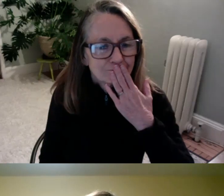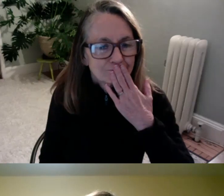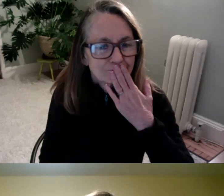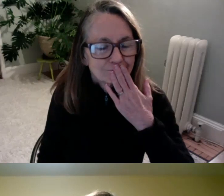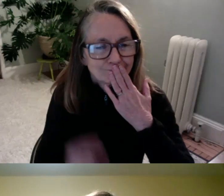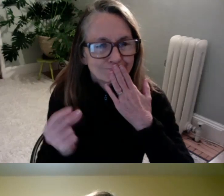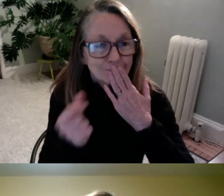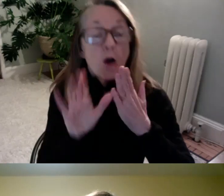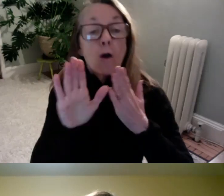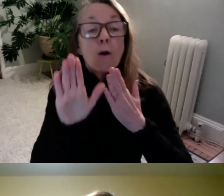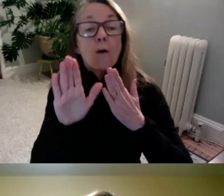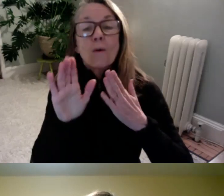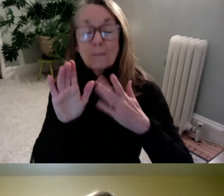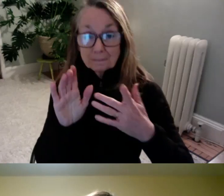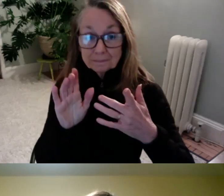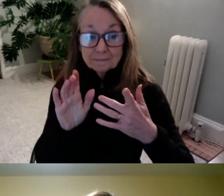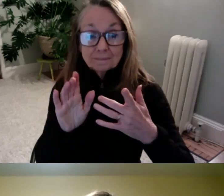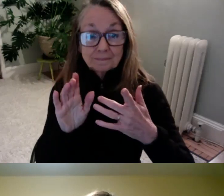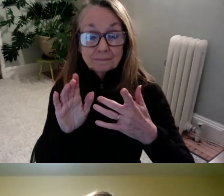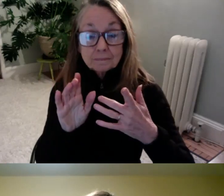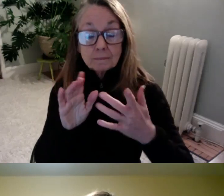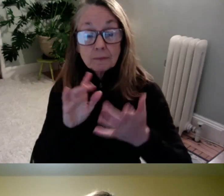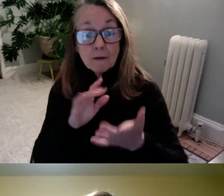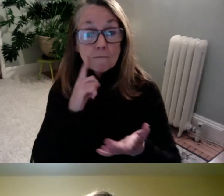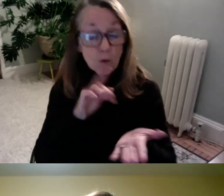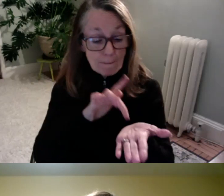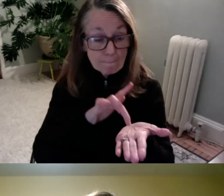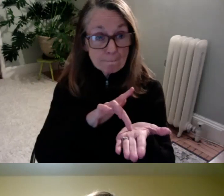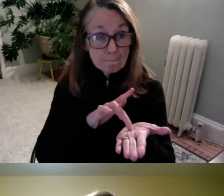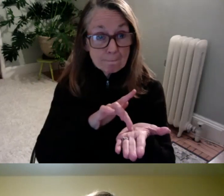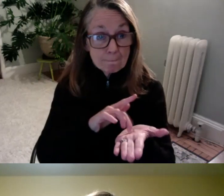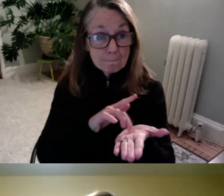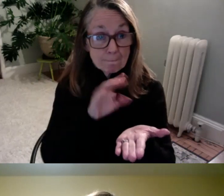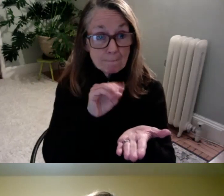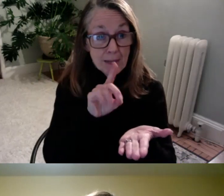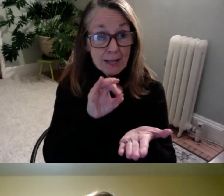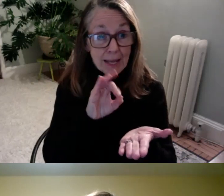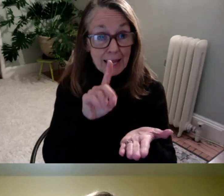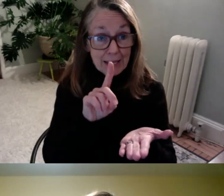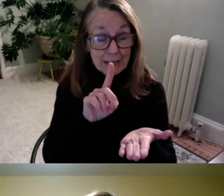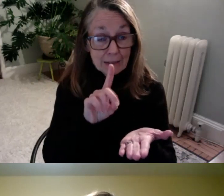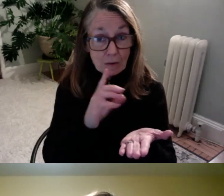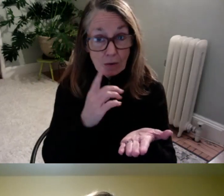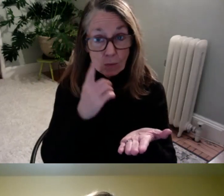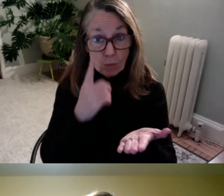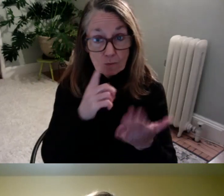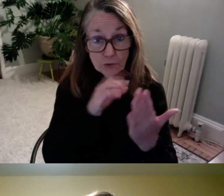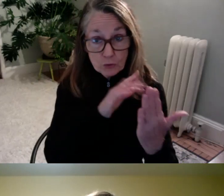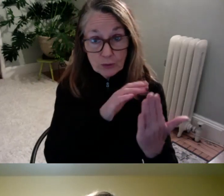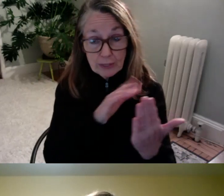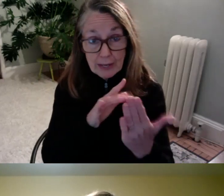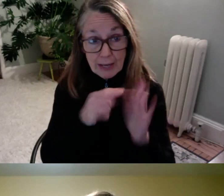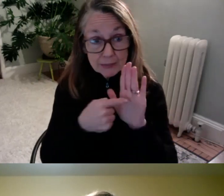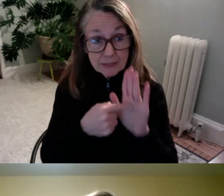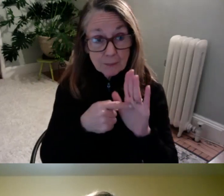Gosh. Oh, I was gonna ask. In for Medicaid, is that one of your study examples in your appendix that